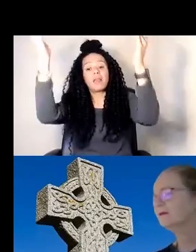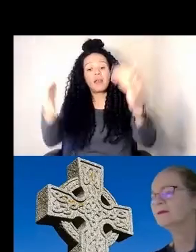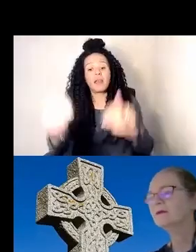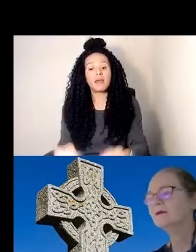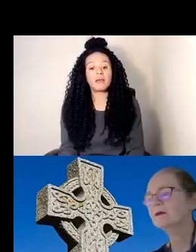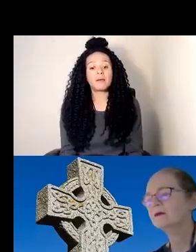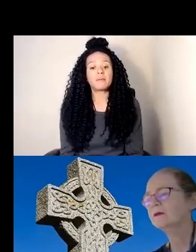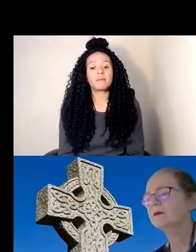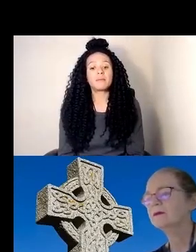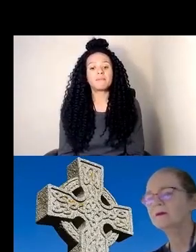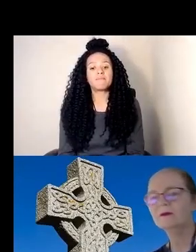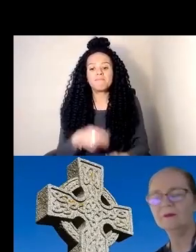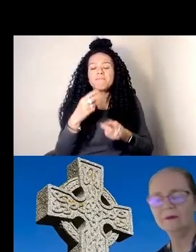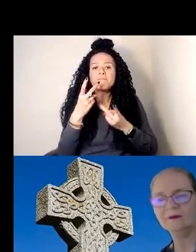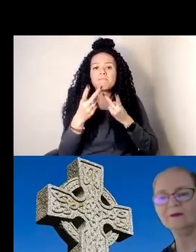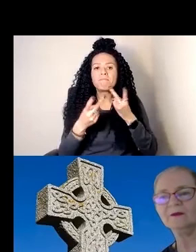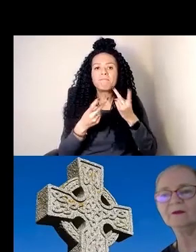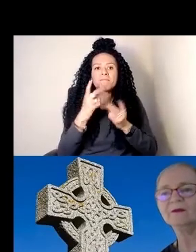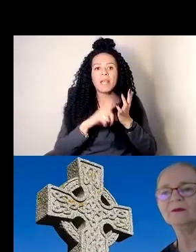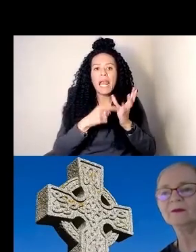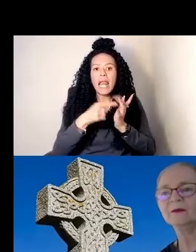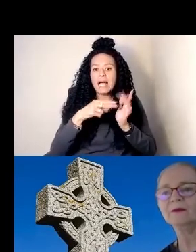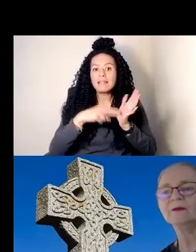Te lucis ante